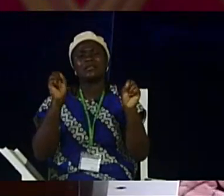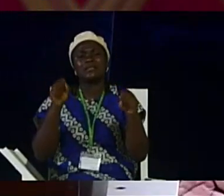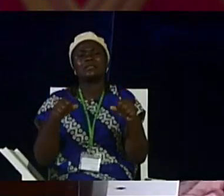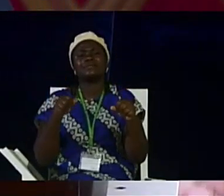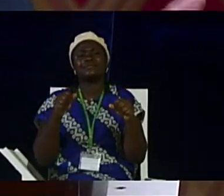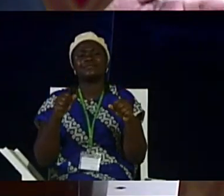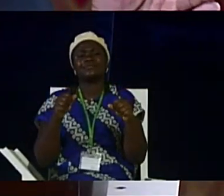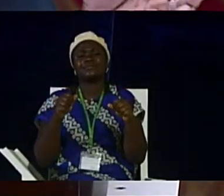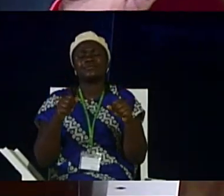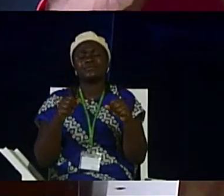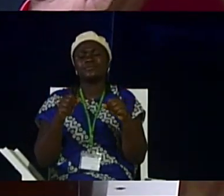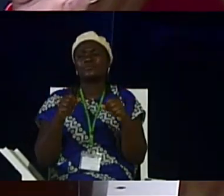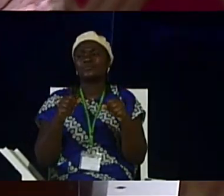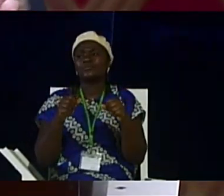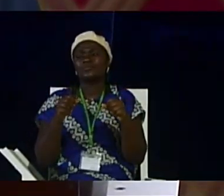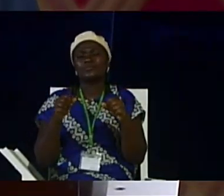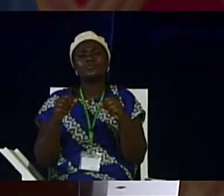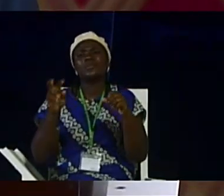versus man's